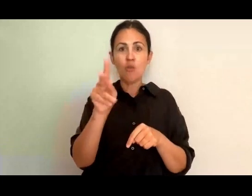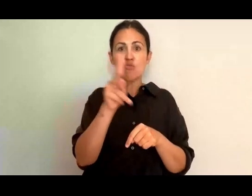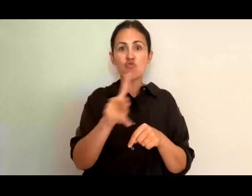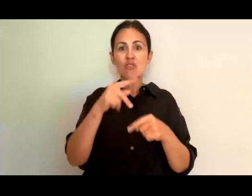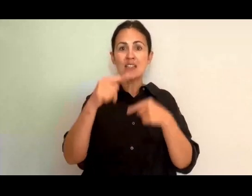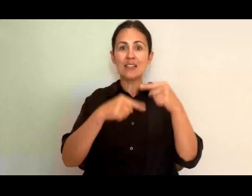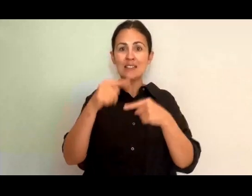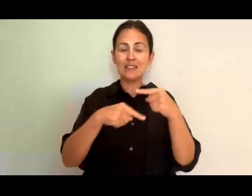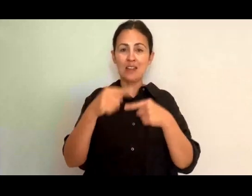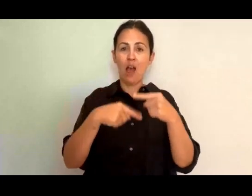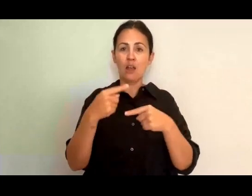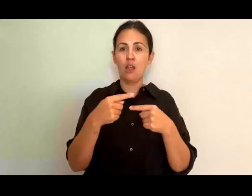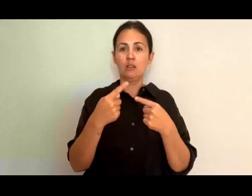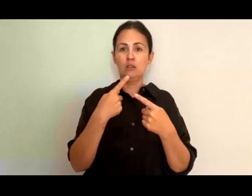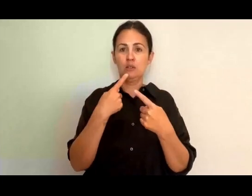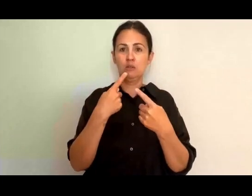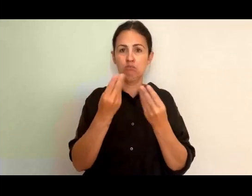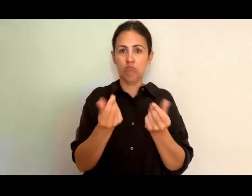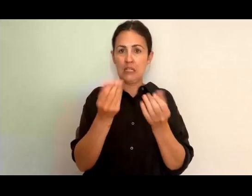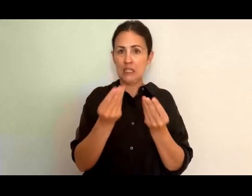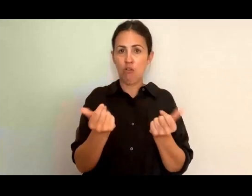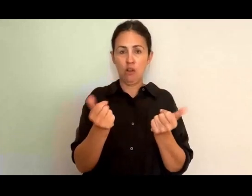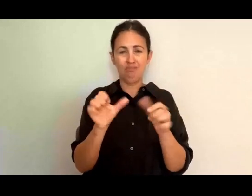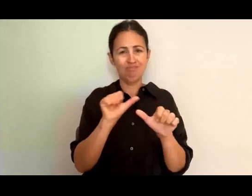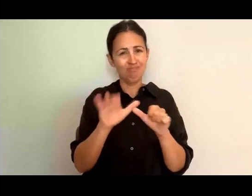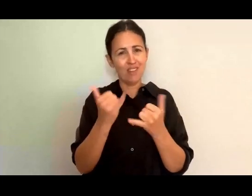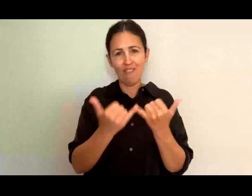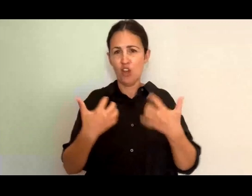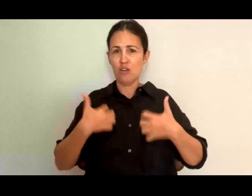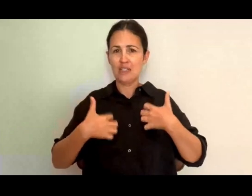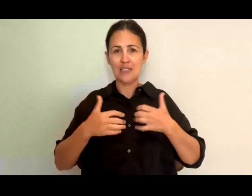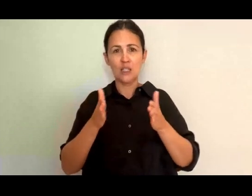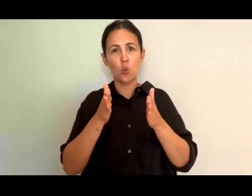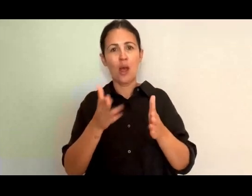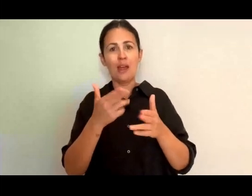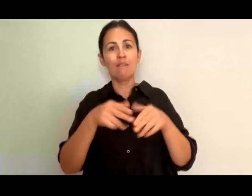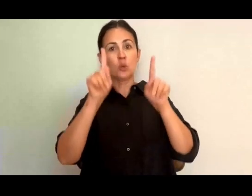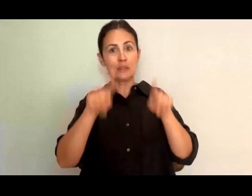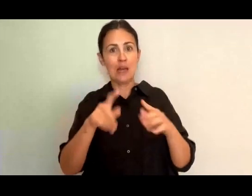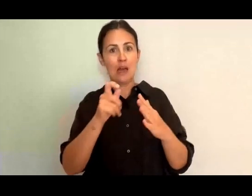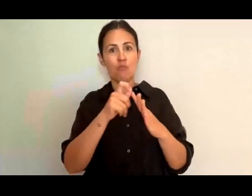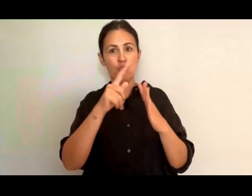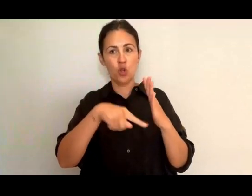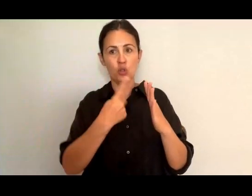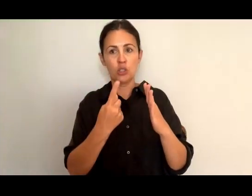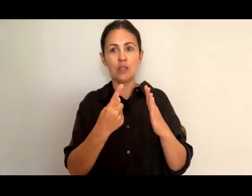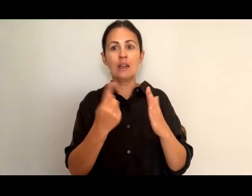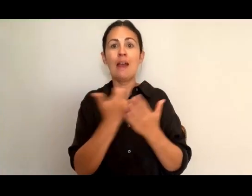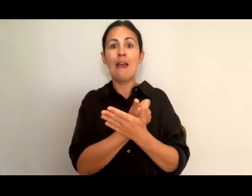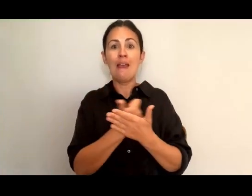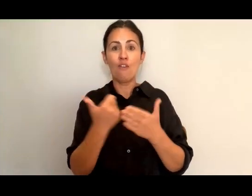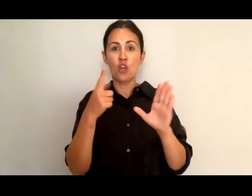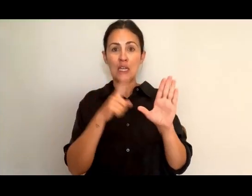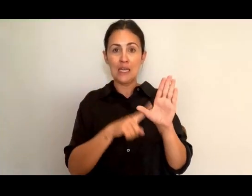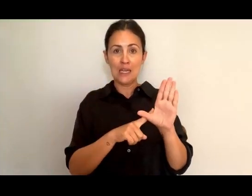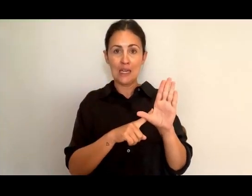category, and it's quite an exciting way for things to happen. So each year in Waste to Art, we encourage all